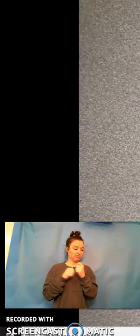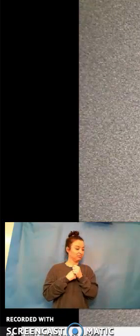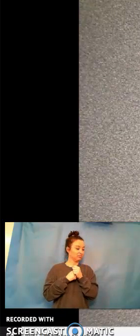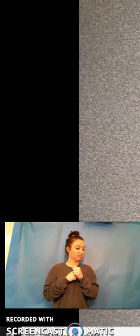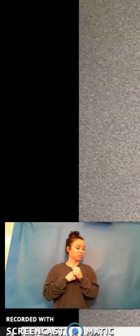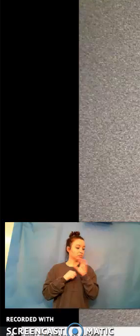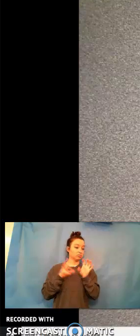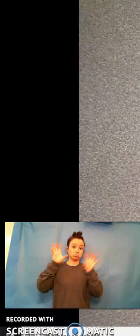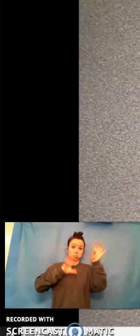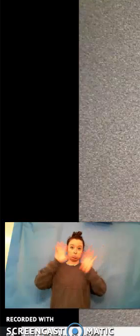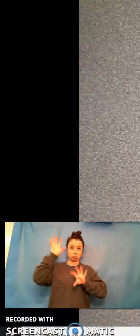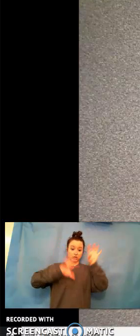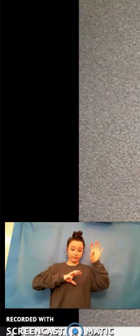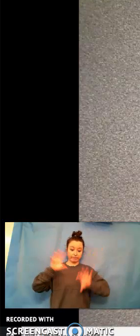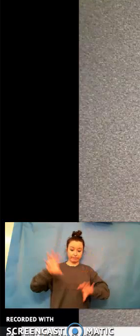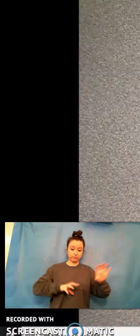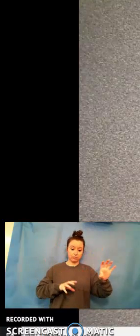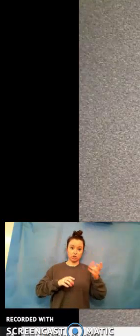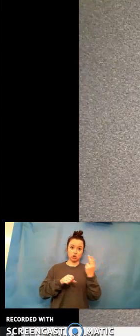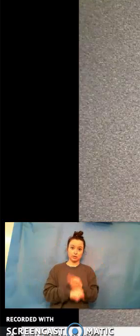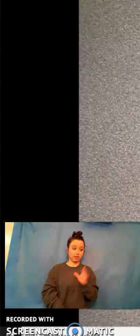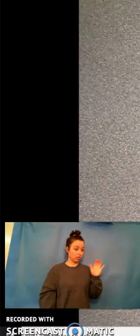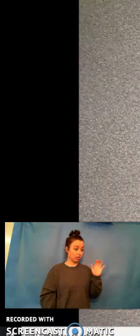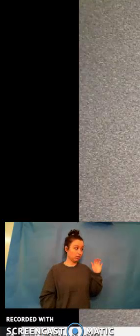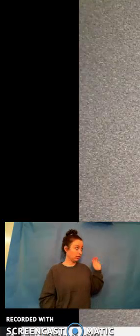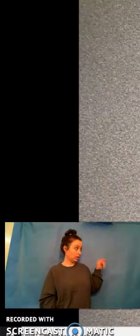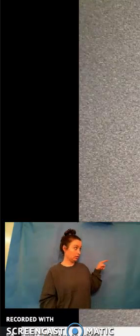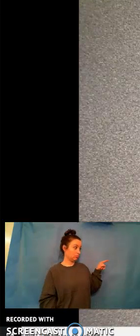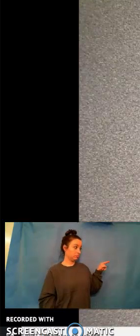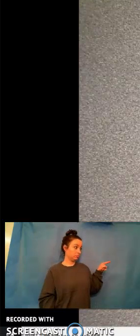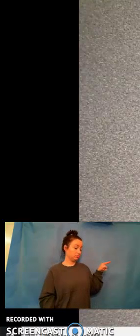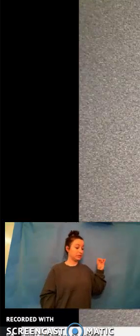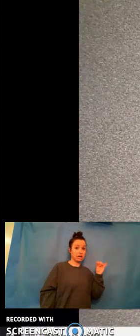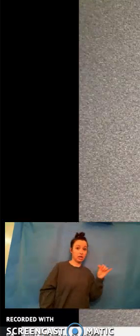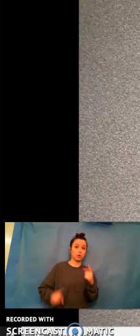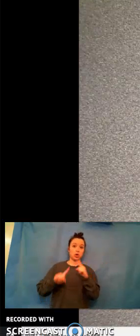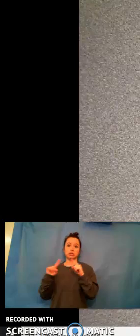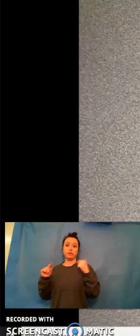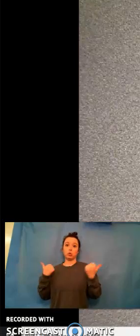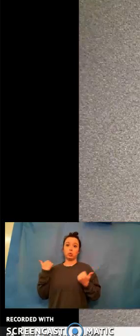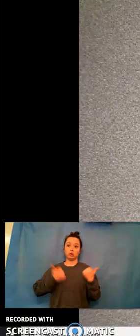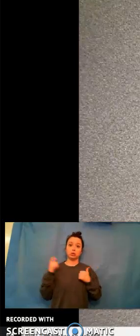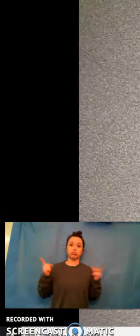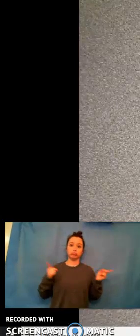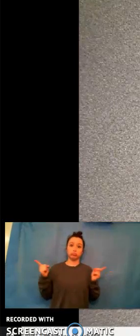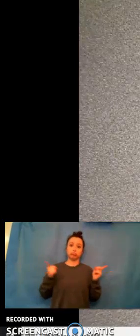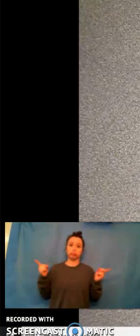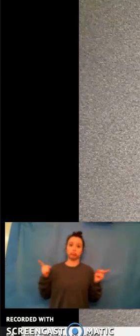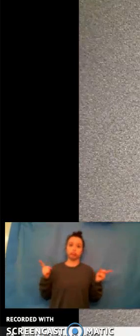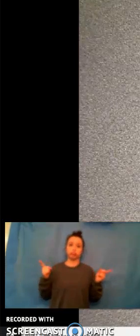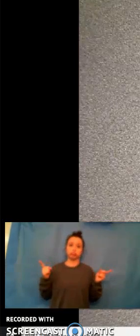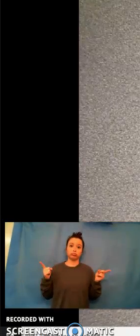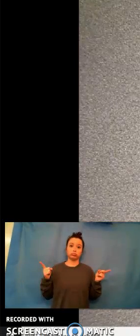you're looking, decide, are they the same or are they different? If the pieces are not the same, glue them over